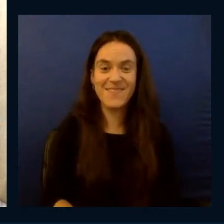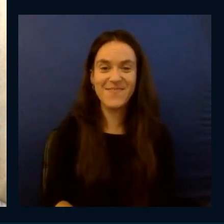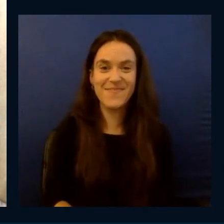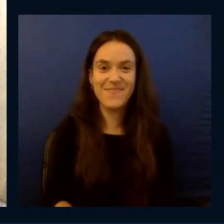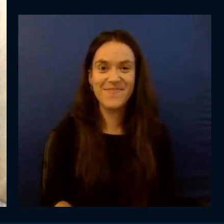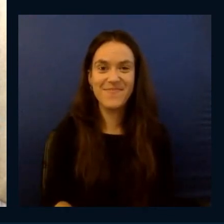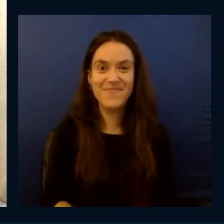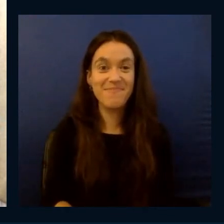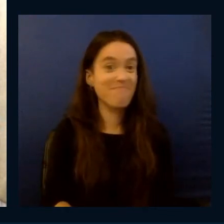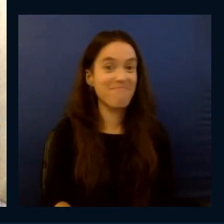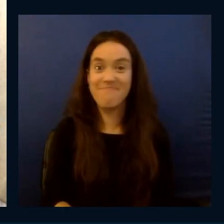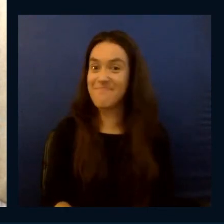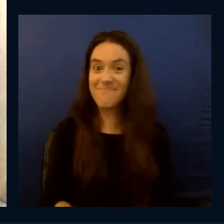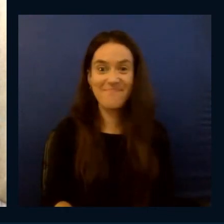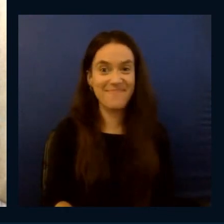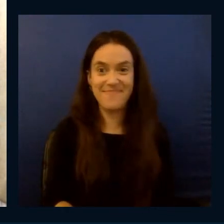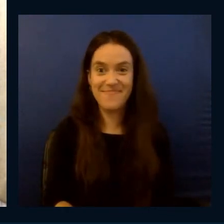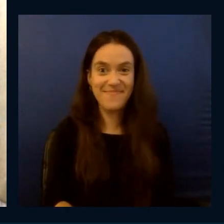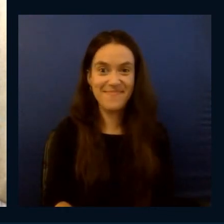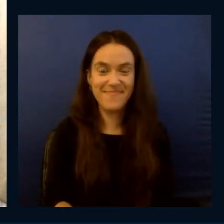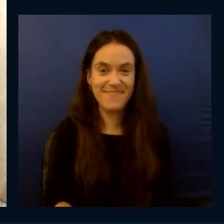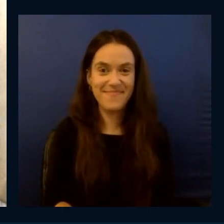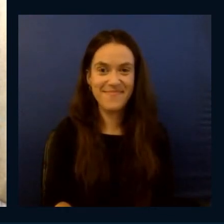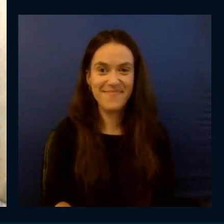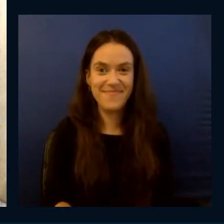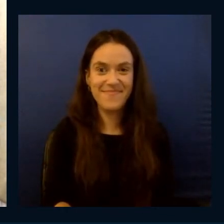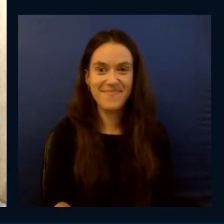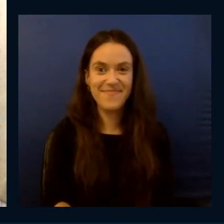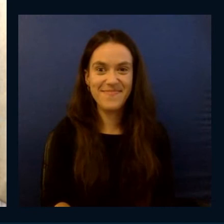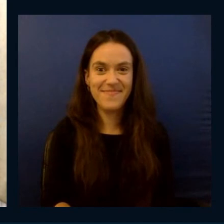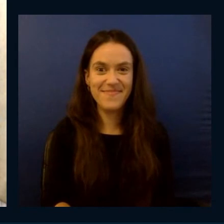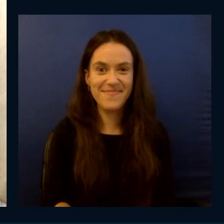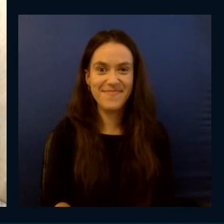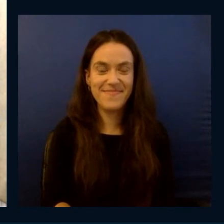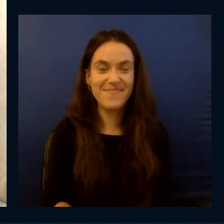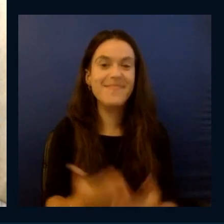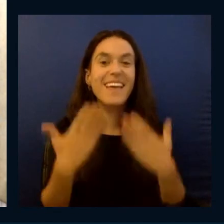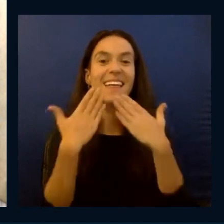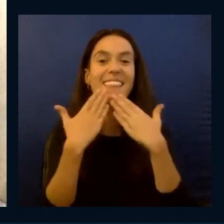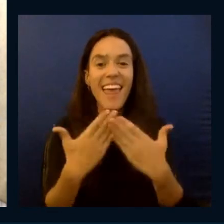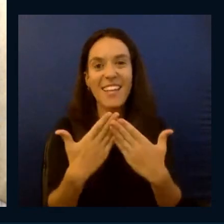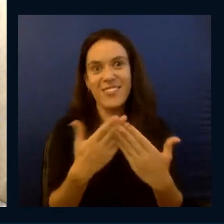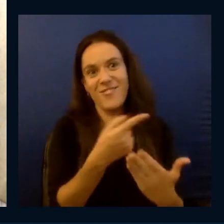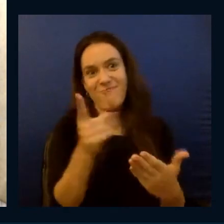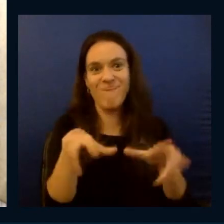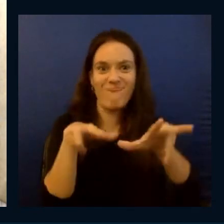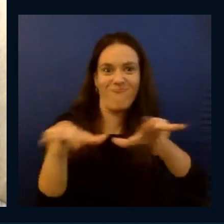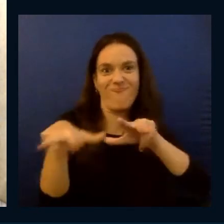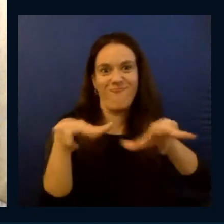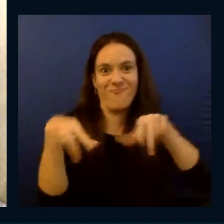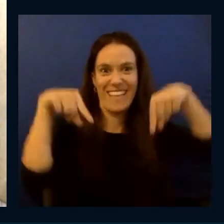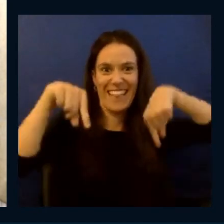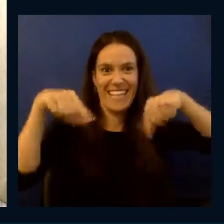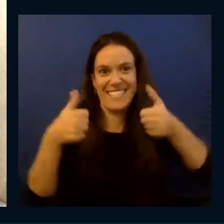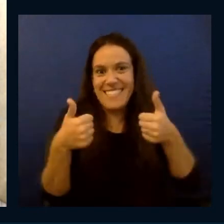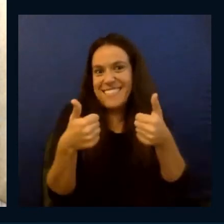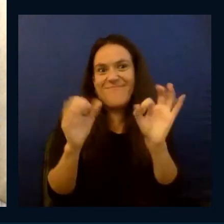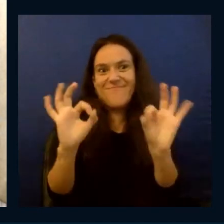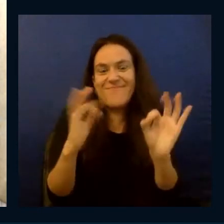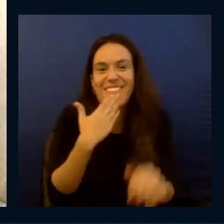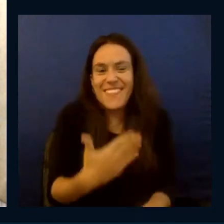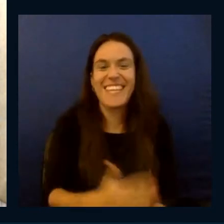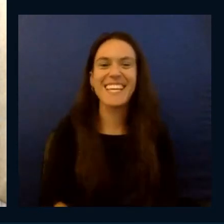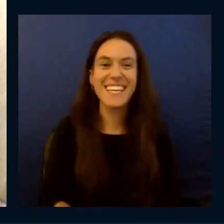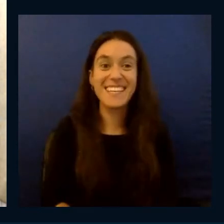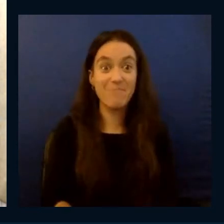I don't think so. So nothing for me. But I just want to thank you guys for having us. It was great to be here. Well, it was our pleasure. Thank you